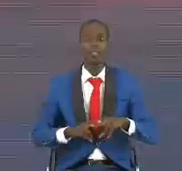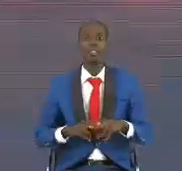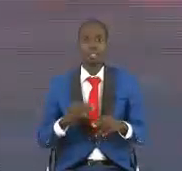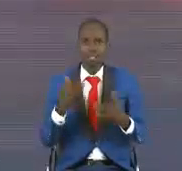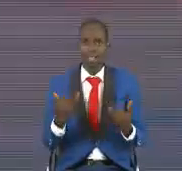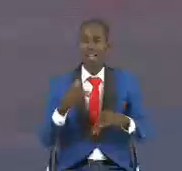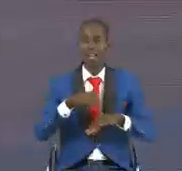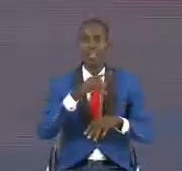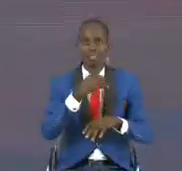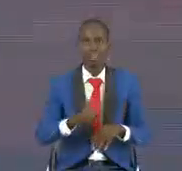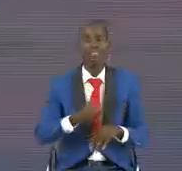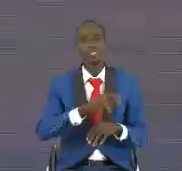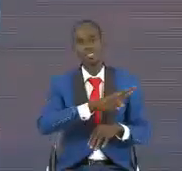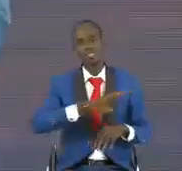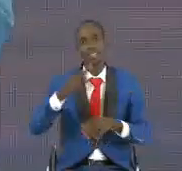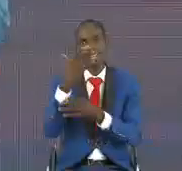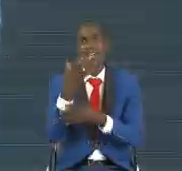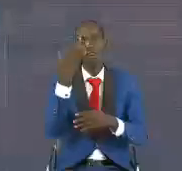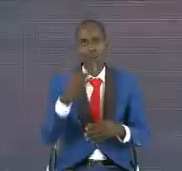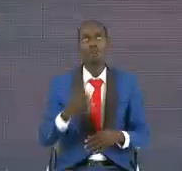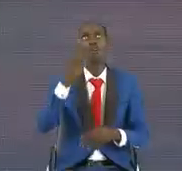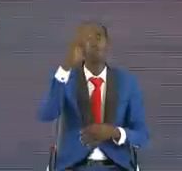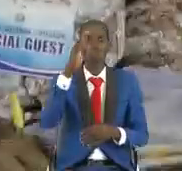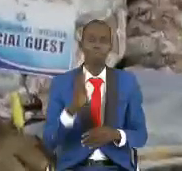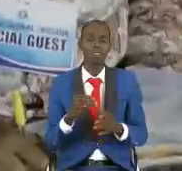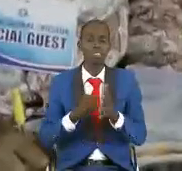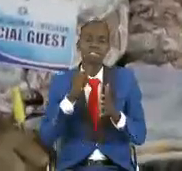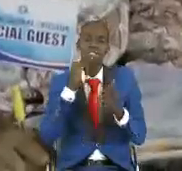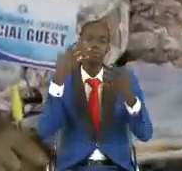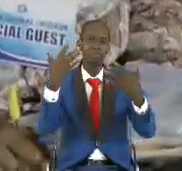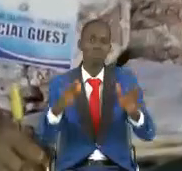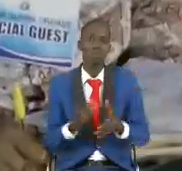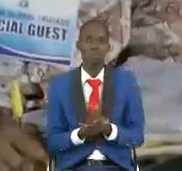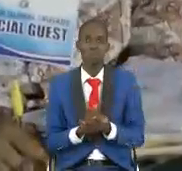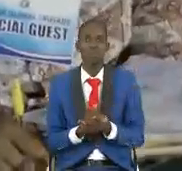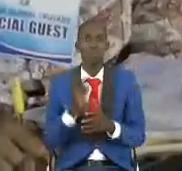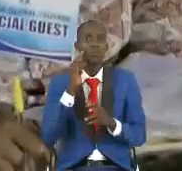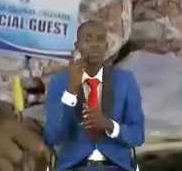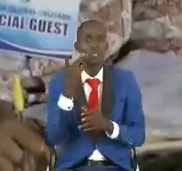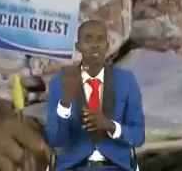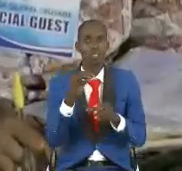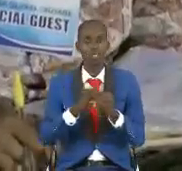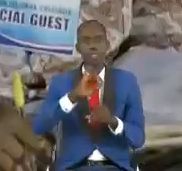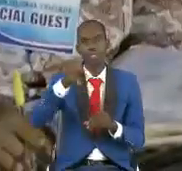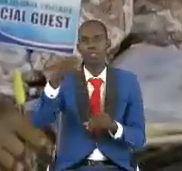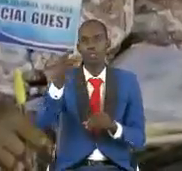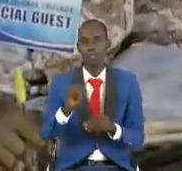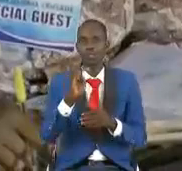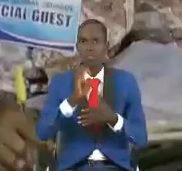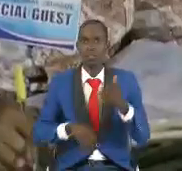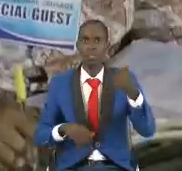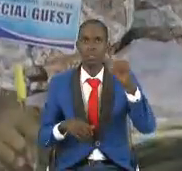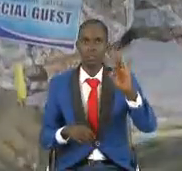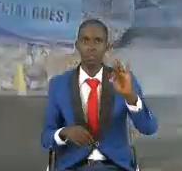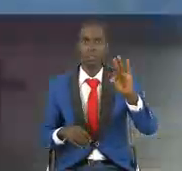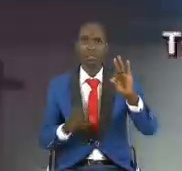the throne of God. It's done. Look at John chapter 19,